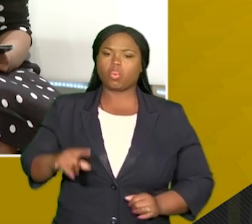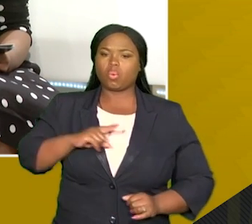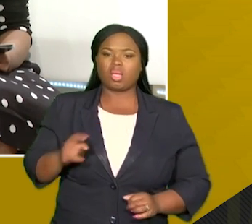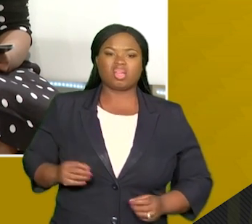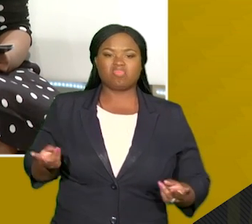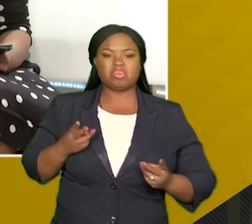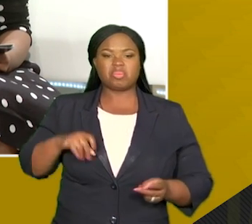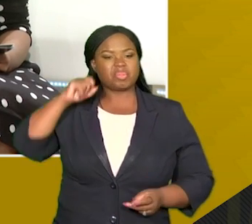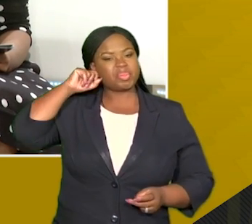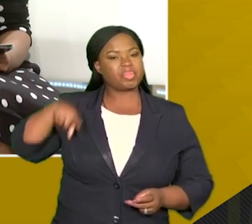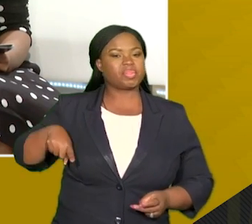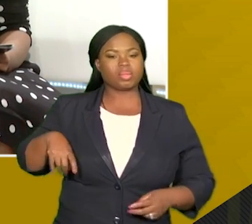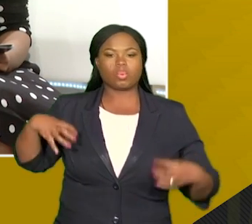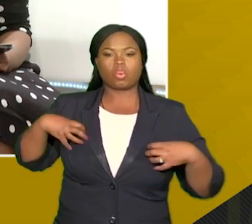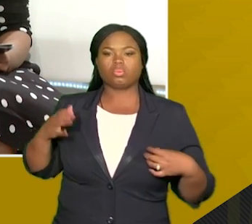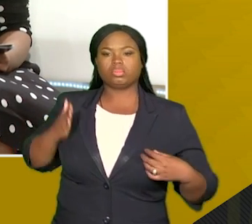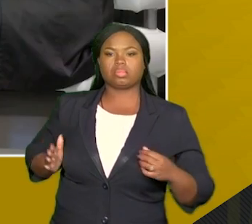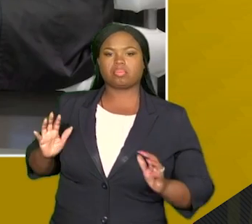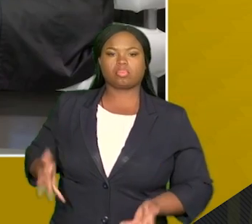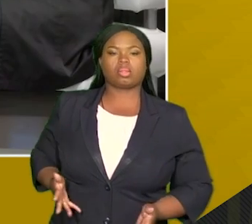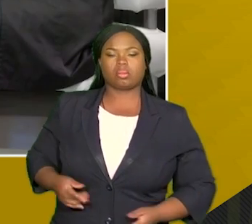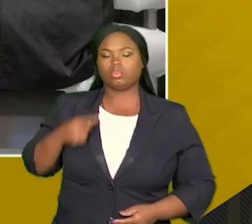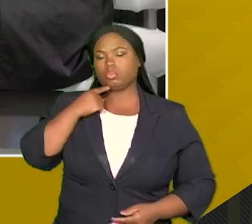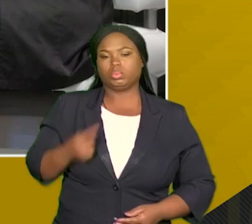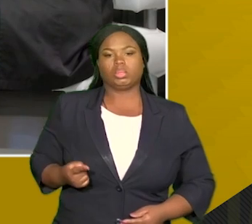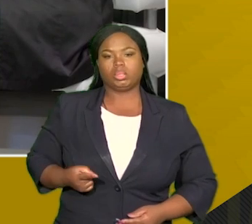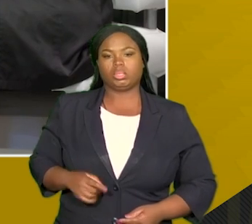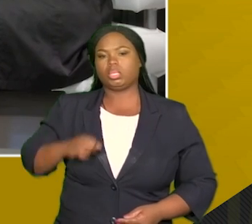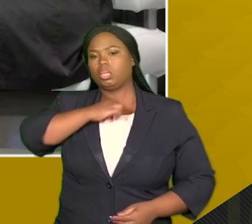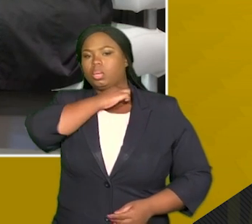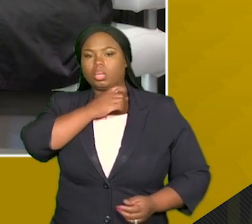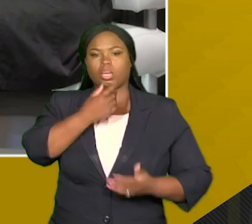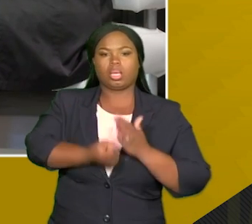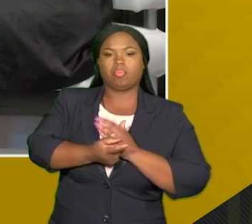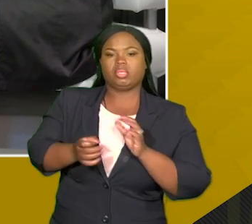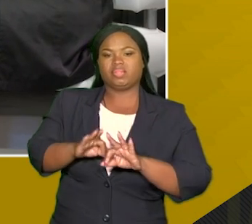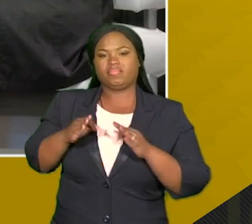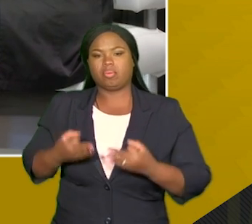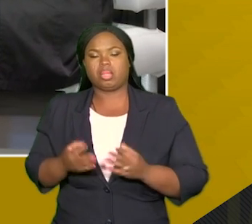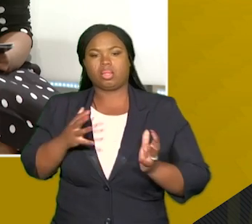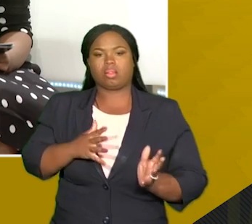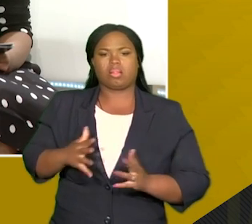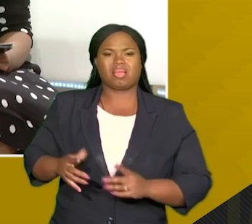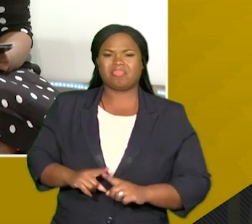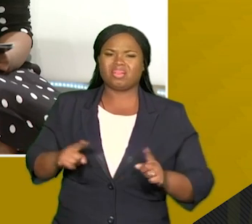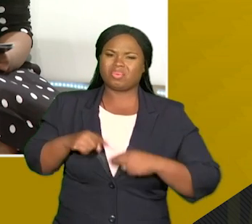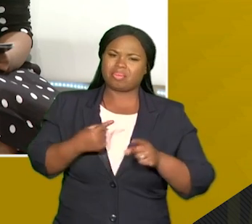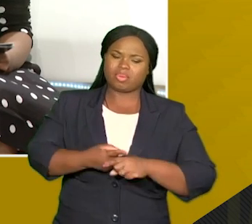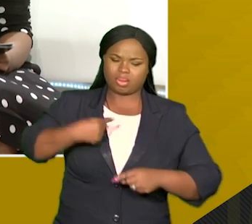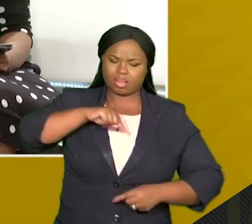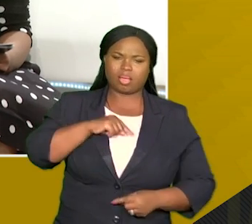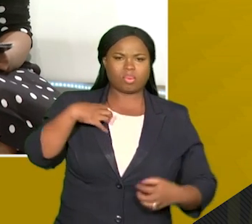just looks into their own side, that the robbers, everything, families, they got injured and everything. What about